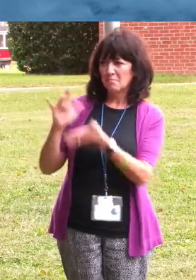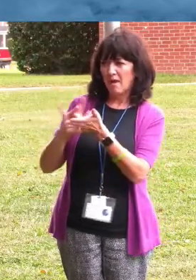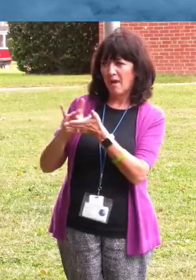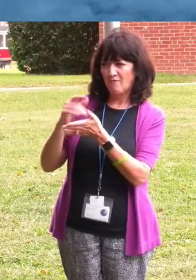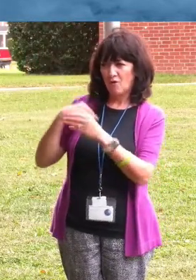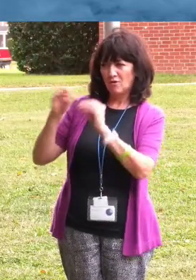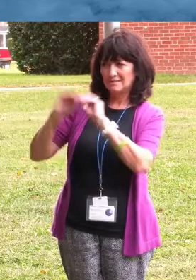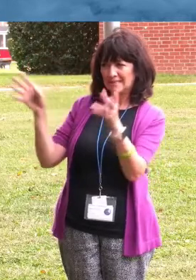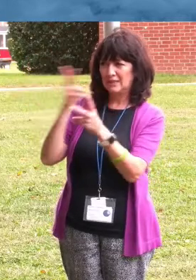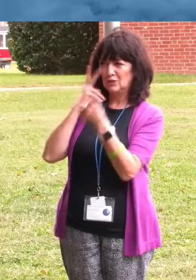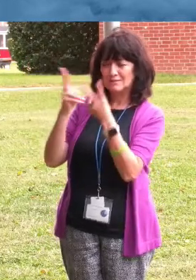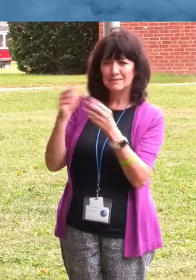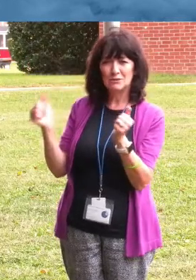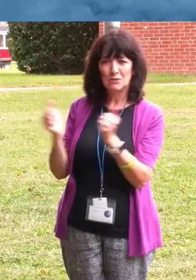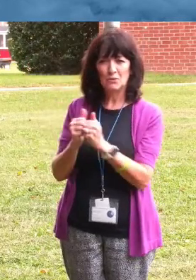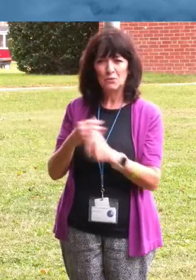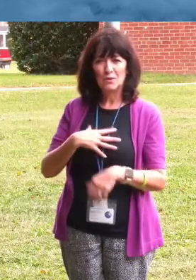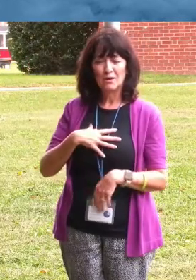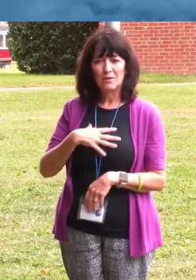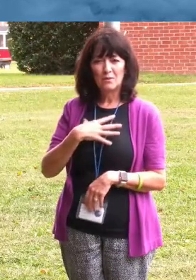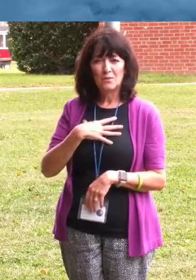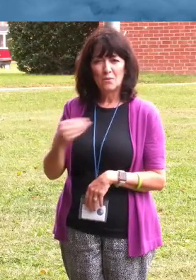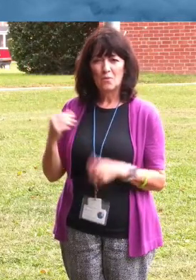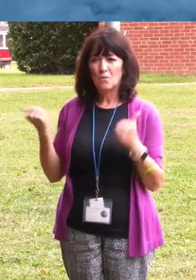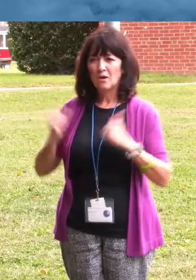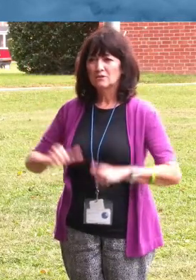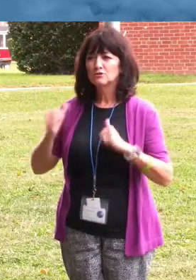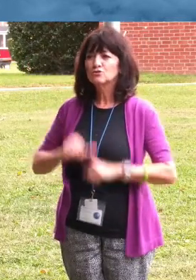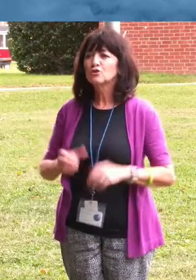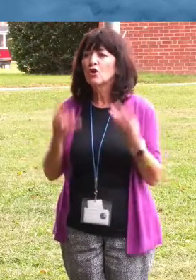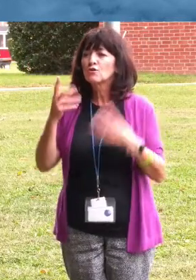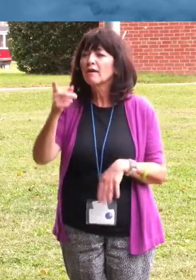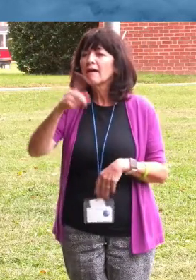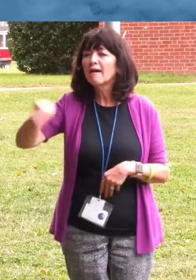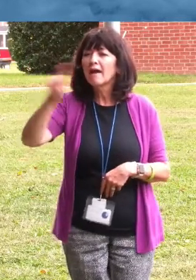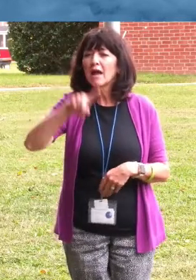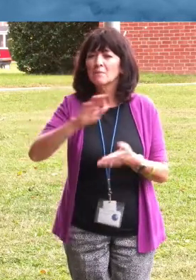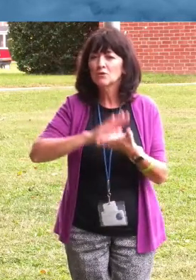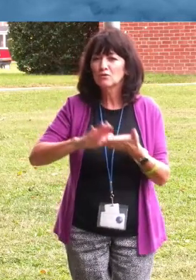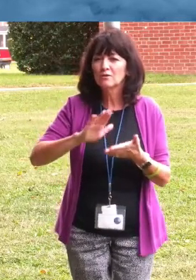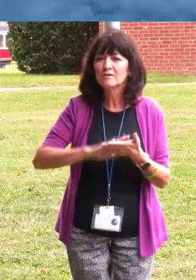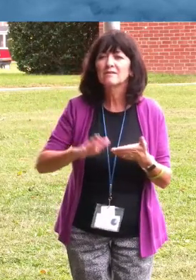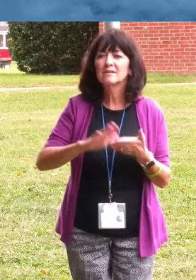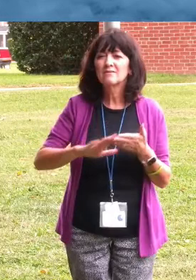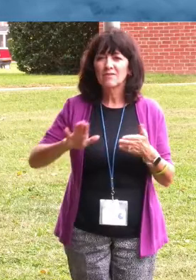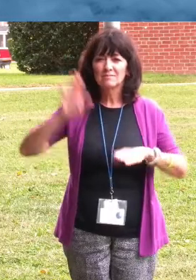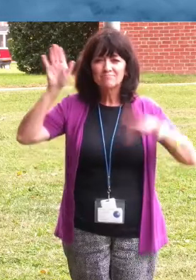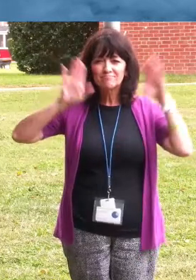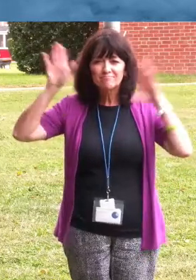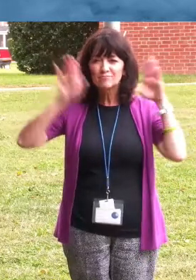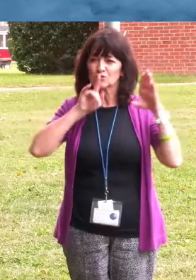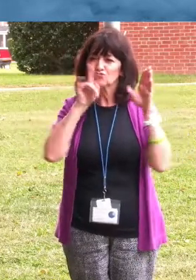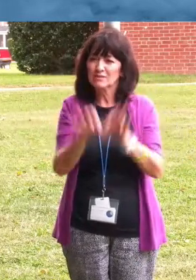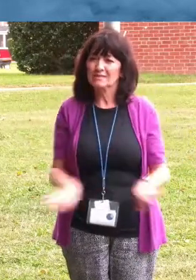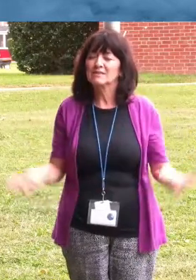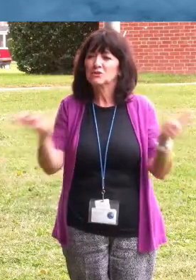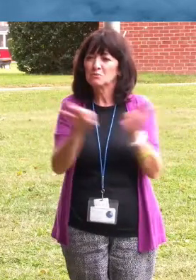clearly see. Clinicians, how many of you work in facilities? Keep us safe, keep us clean. Really important,